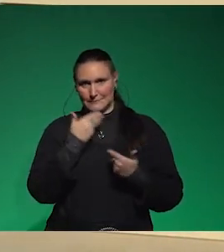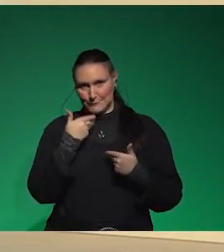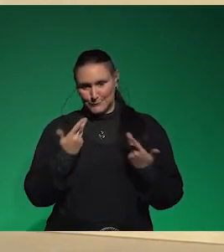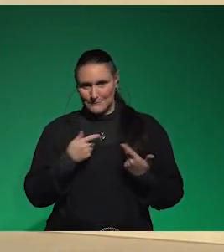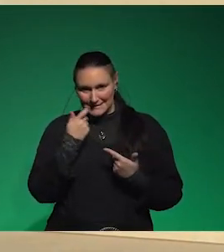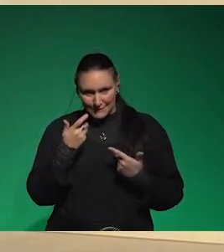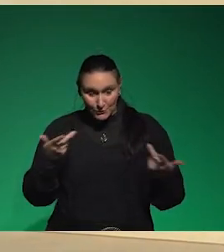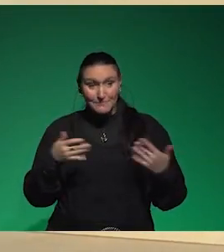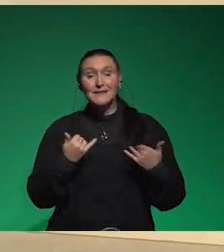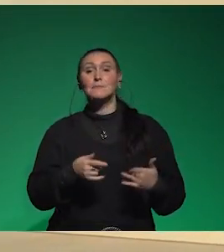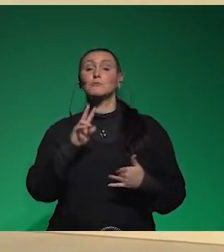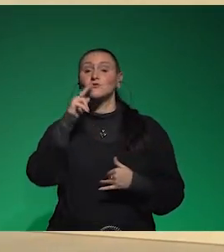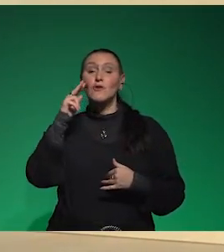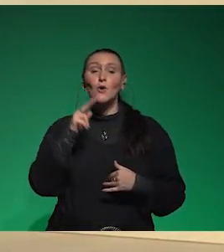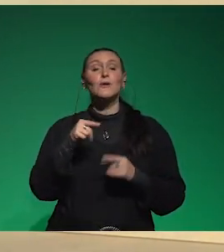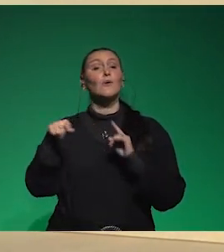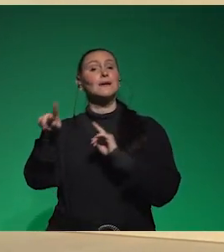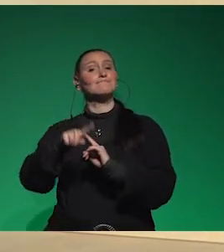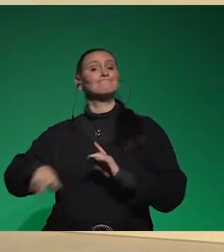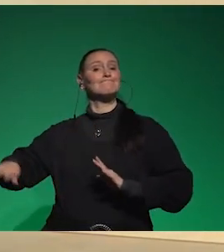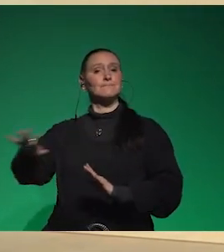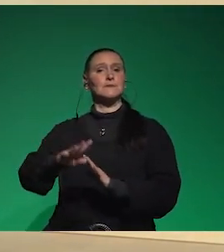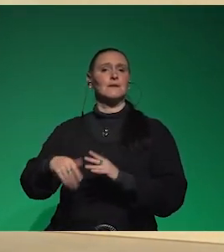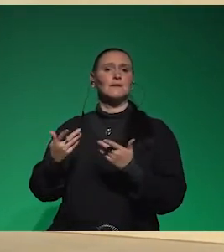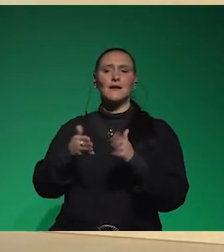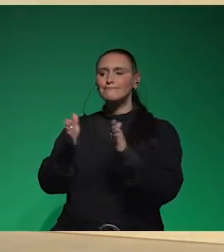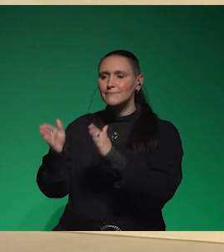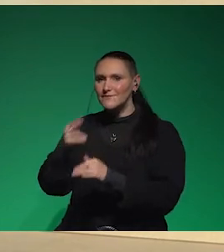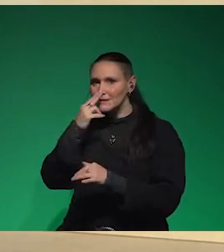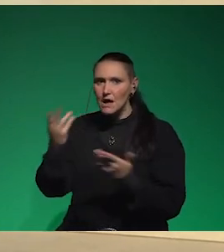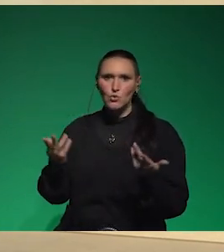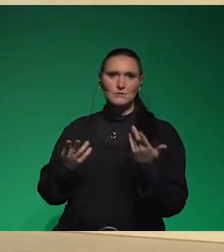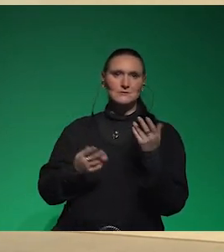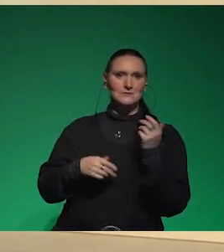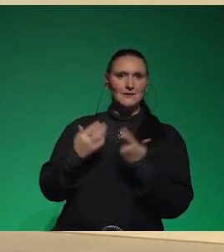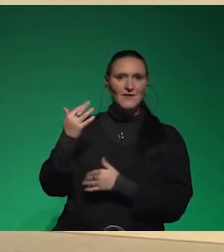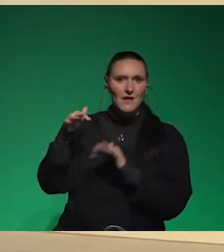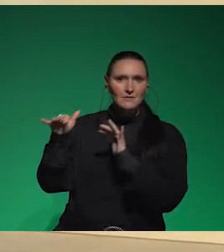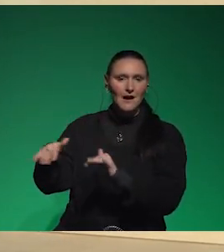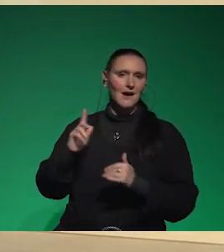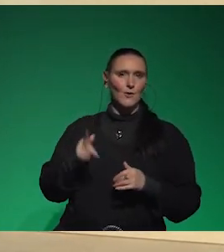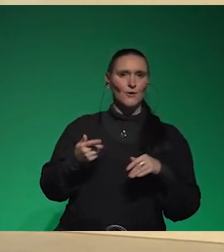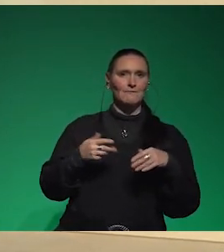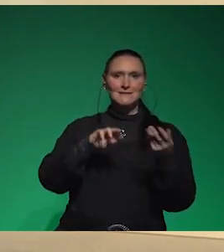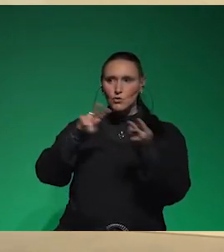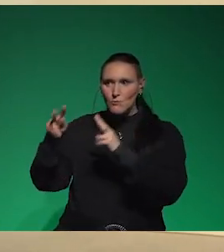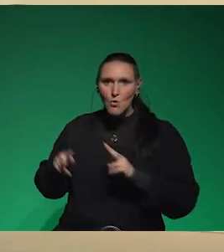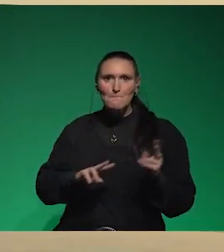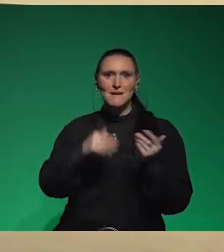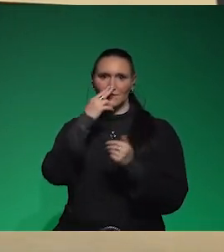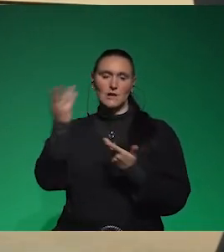conditions. But if you lose a Sumatran tiger, this is a result of millions of years, and this will never come back.